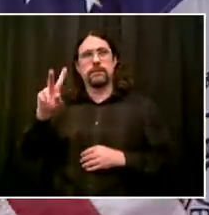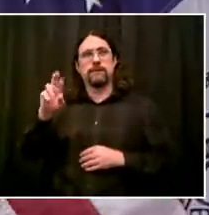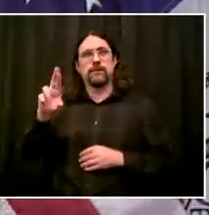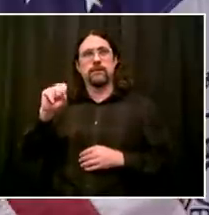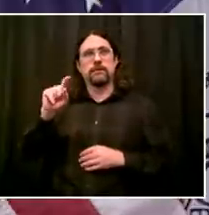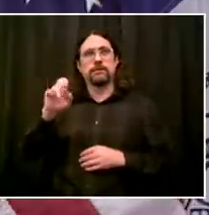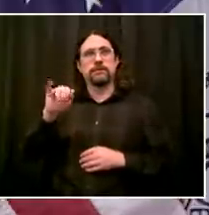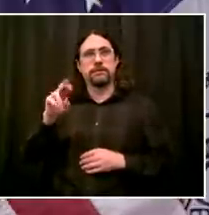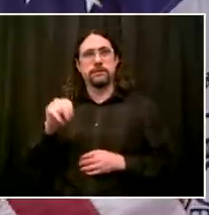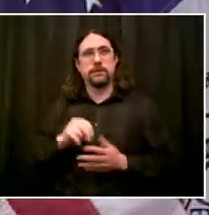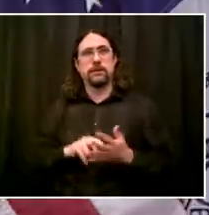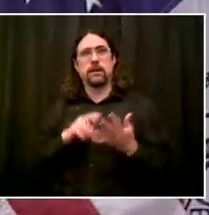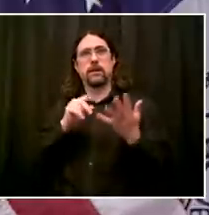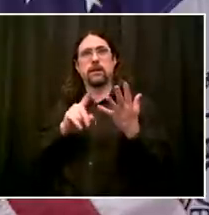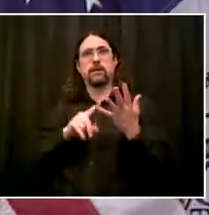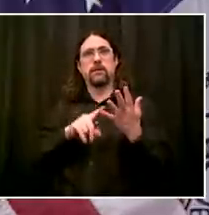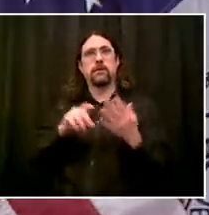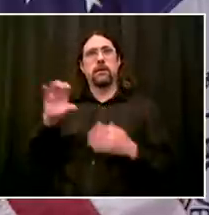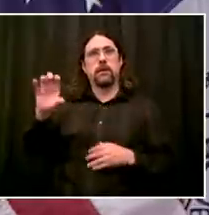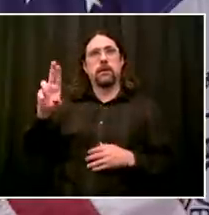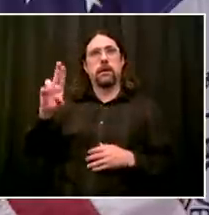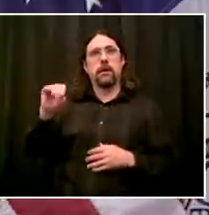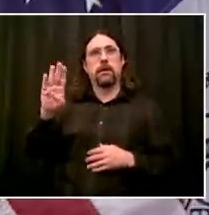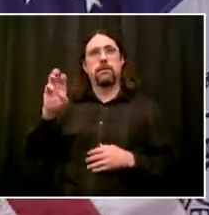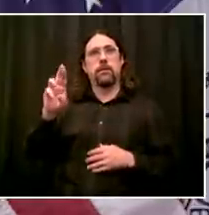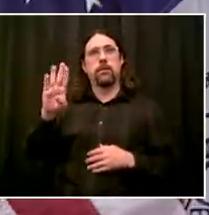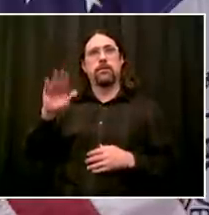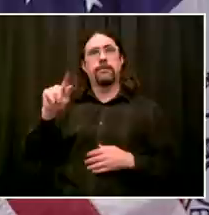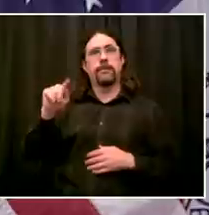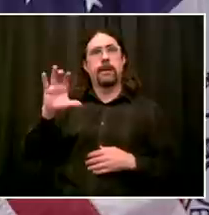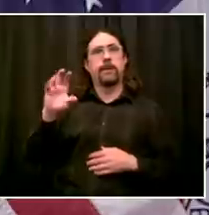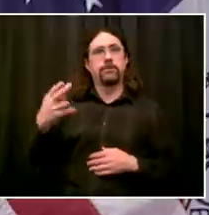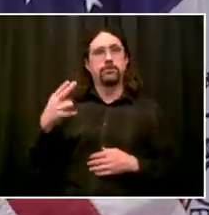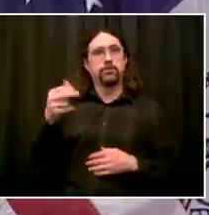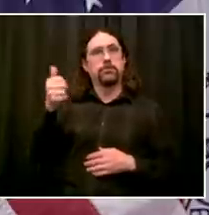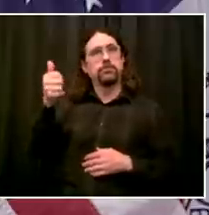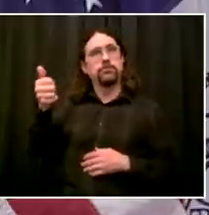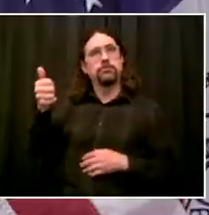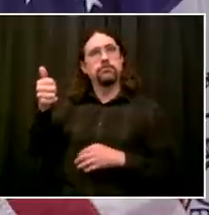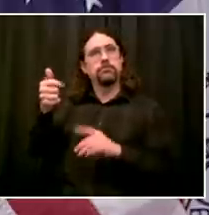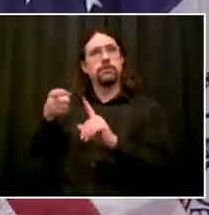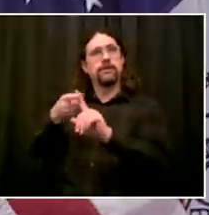Varma on the phone. With that, I will start with Henry from Bloomberg.